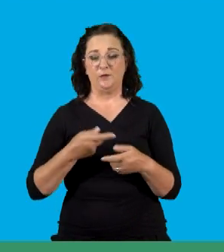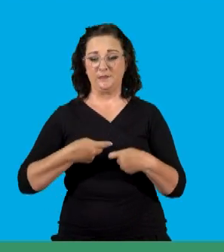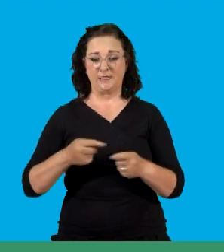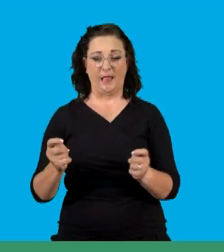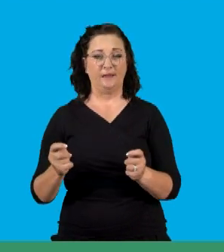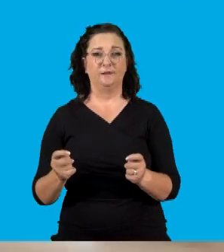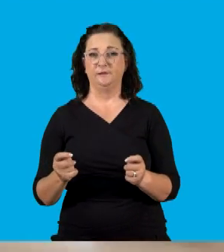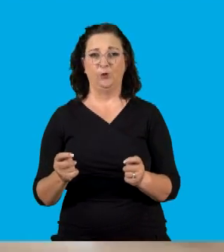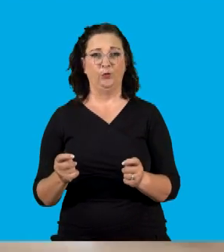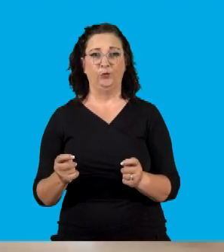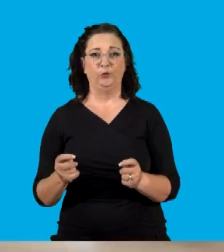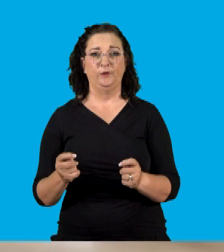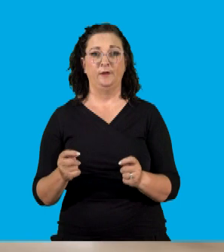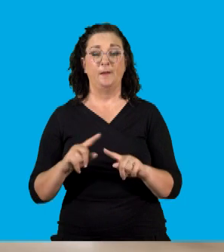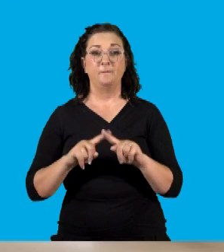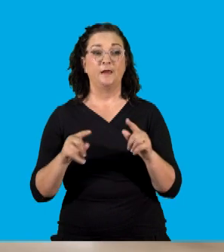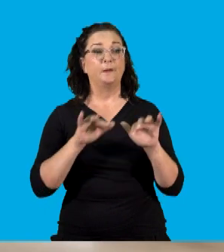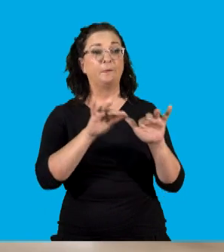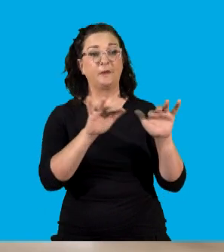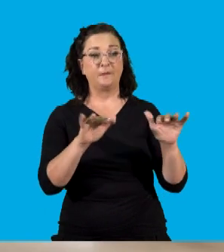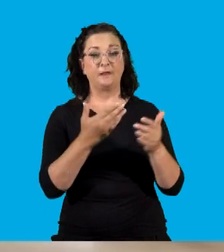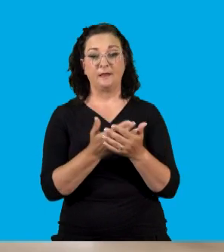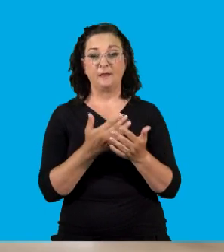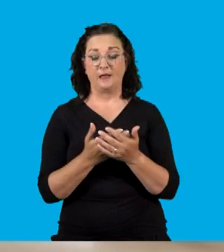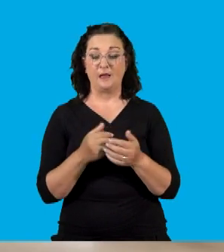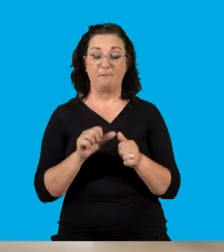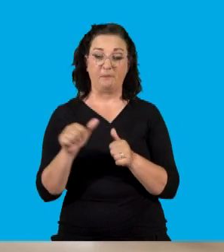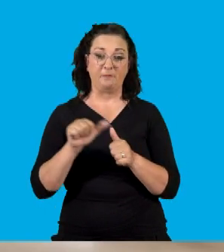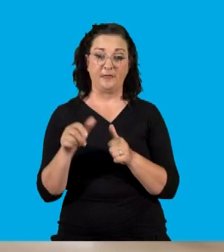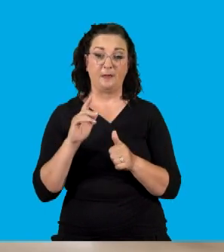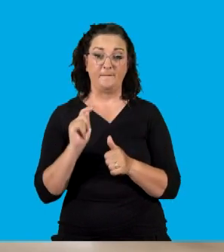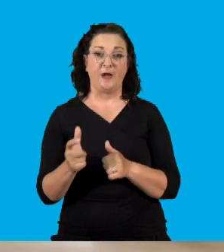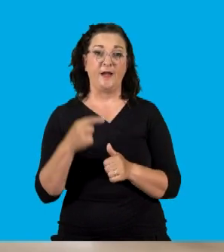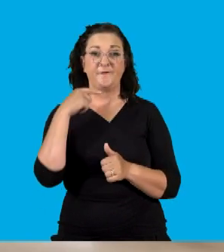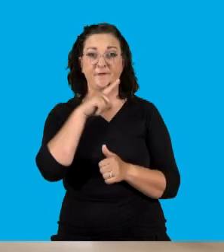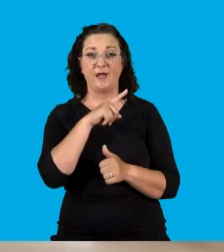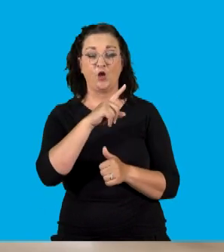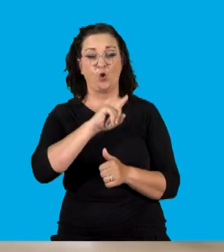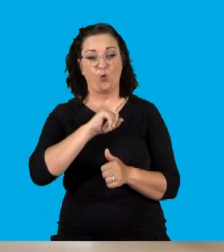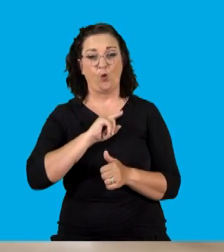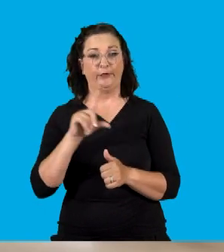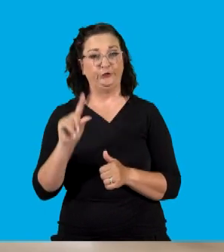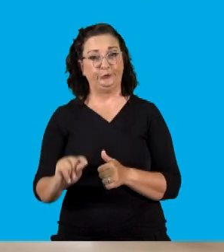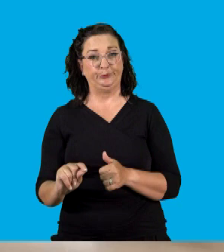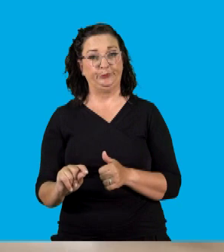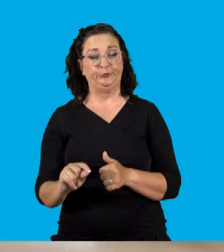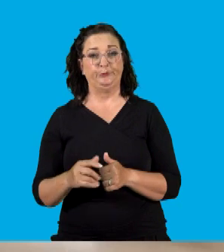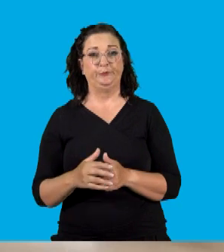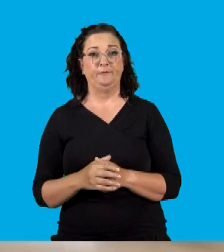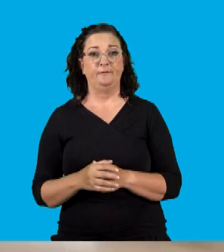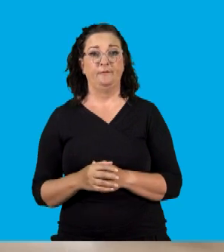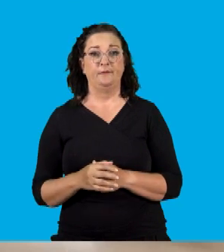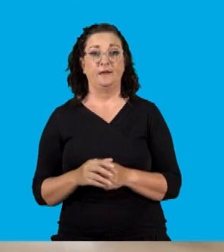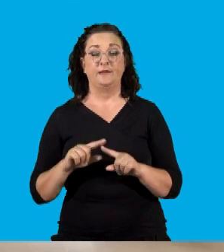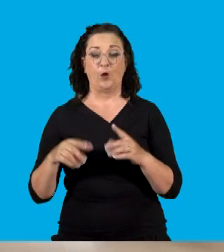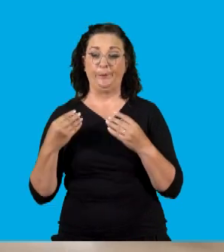the sales because now consumers, since they're tempted to buy the counterfeit goods because of less prices that they are being charged.